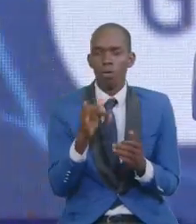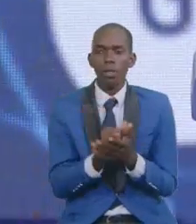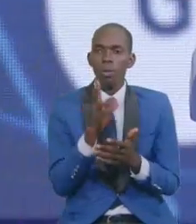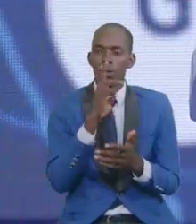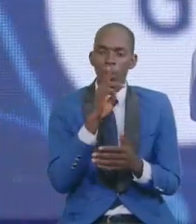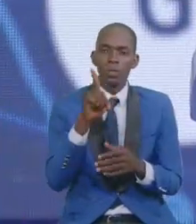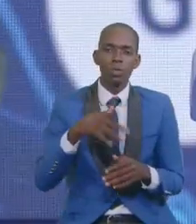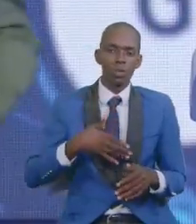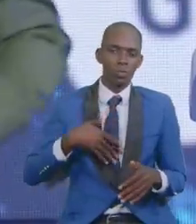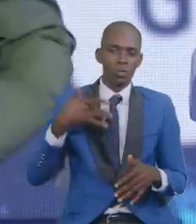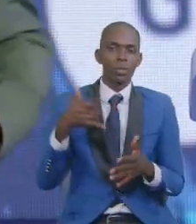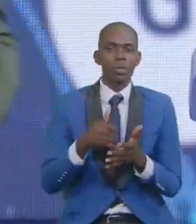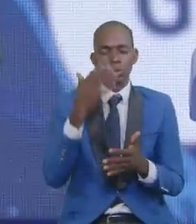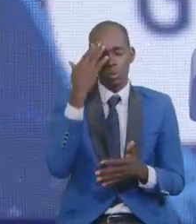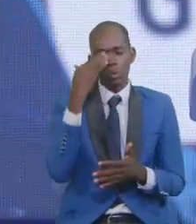feel it.